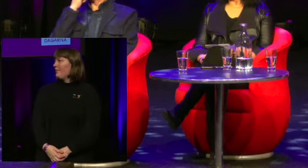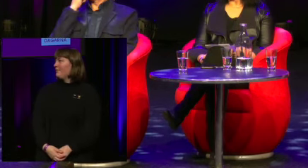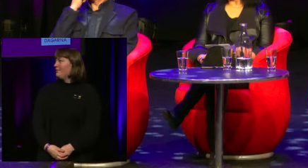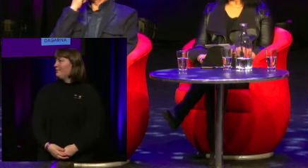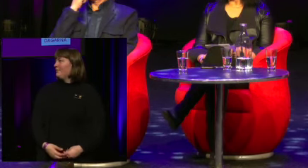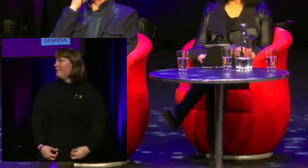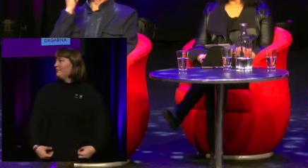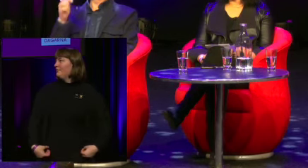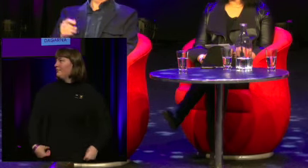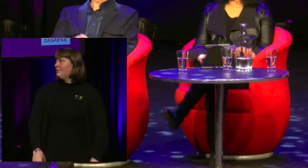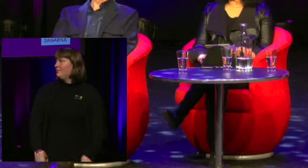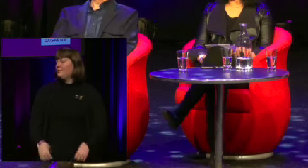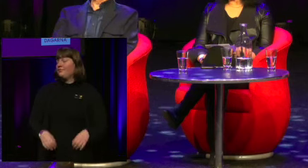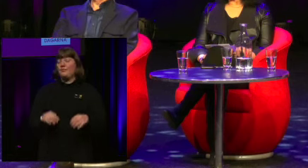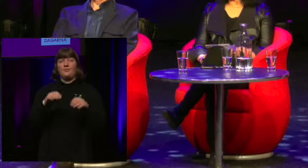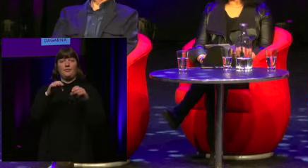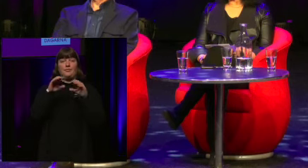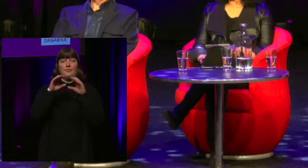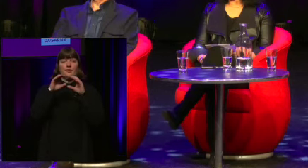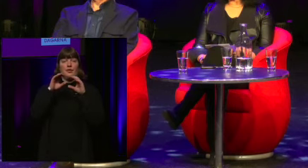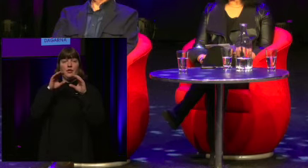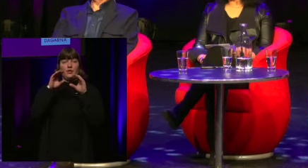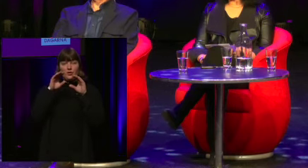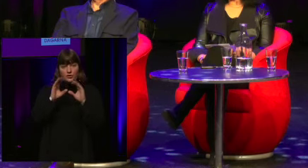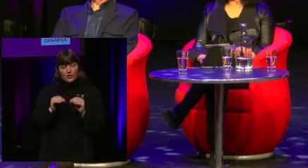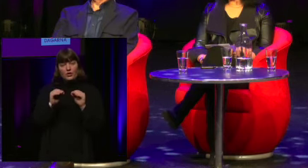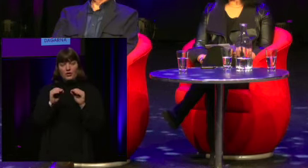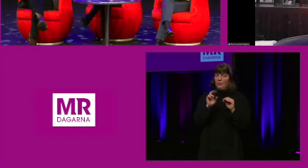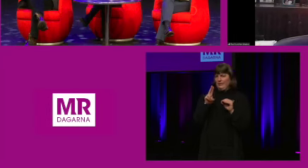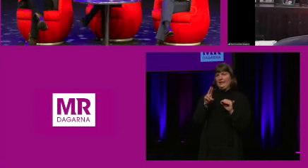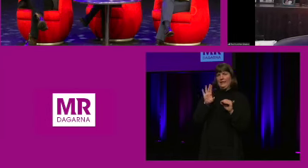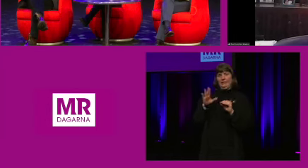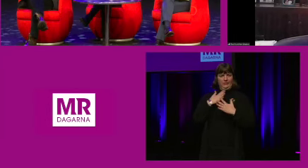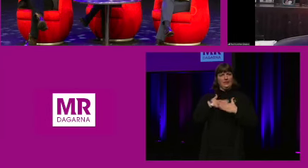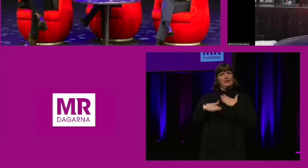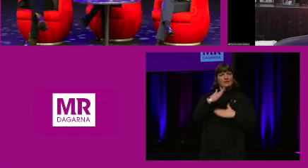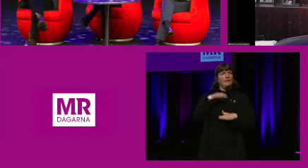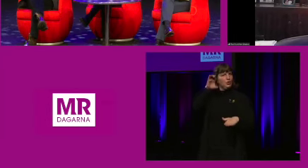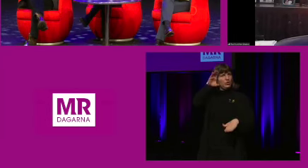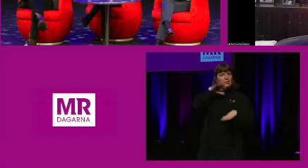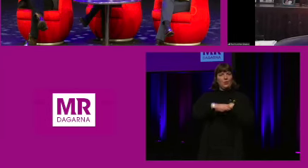Very good, thank you. So this is all very interesting,